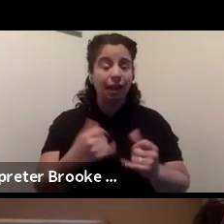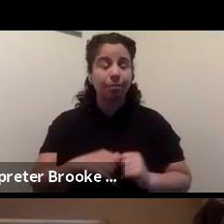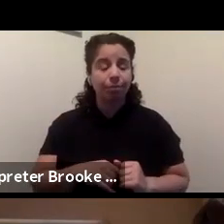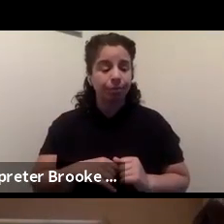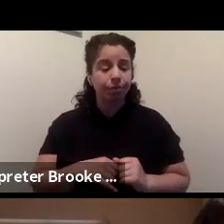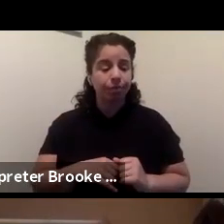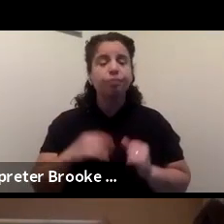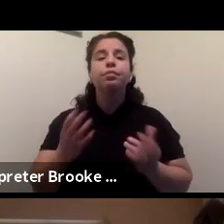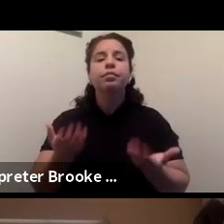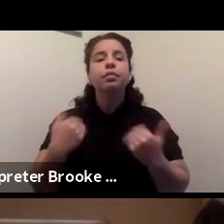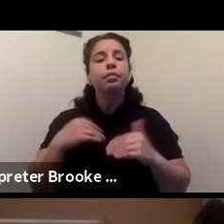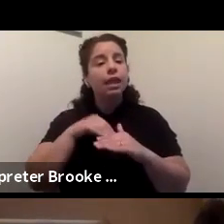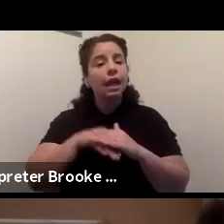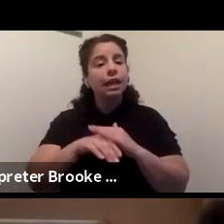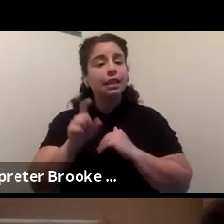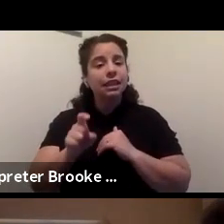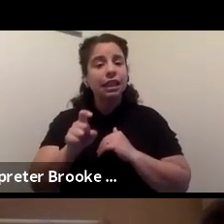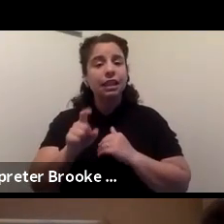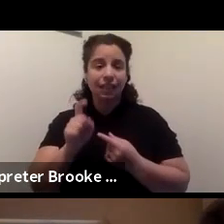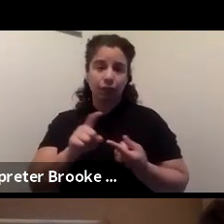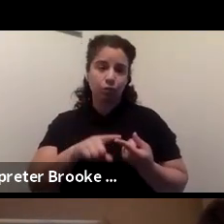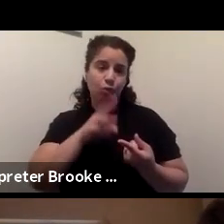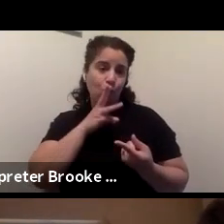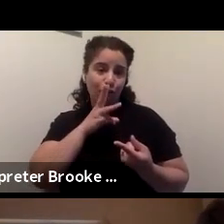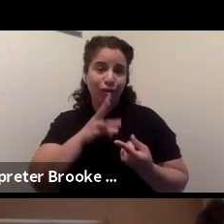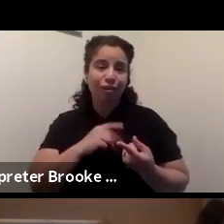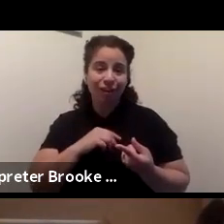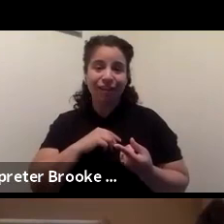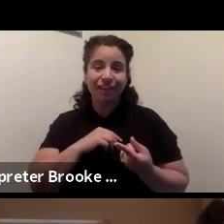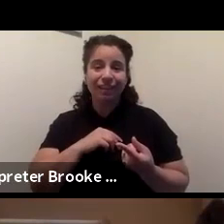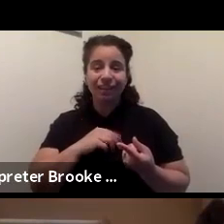have a note, I have a sketchbook that